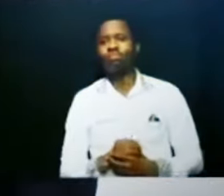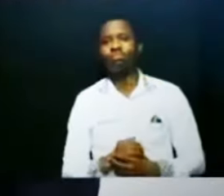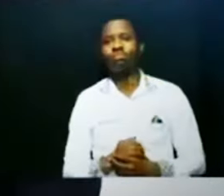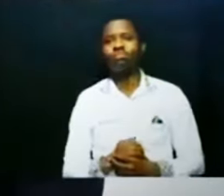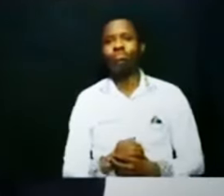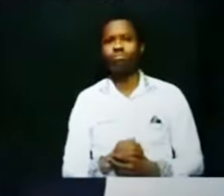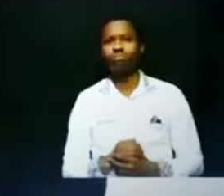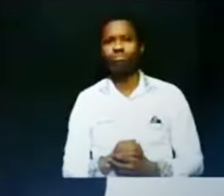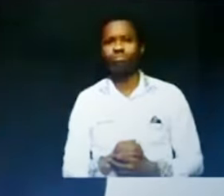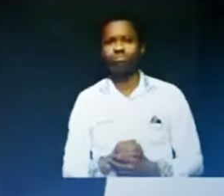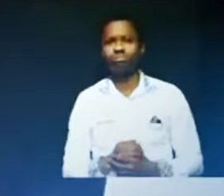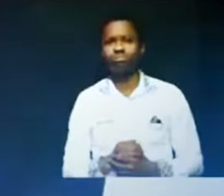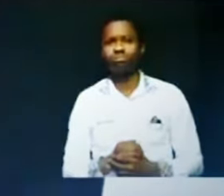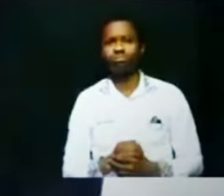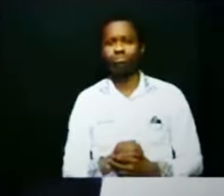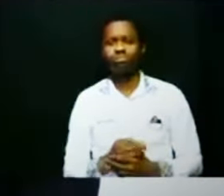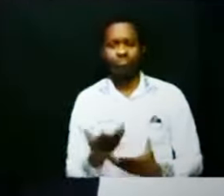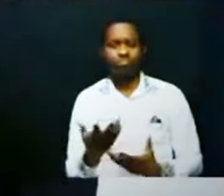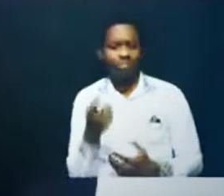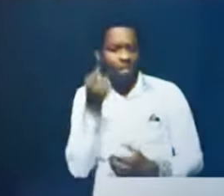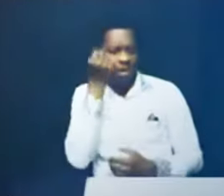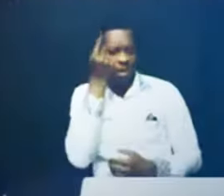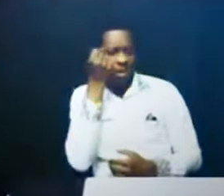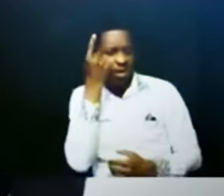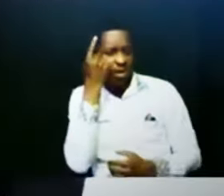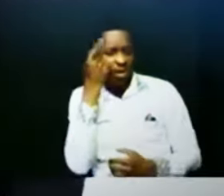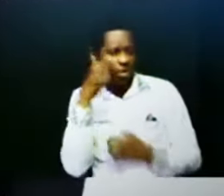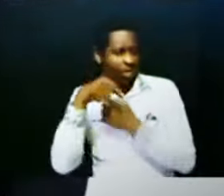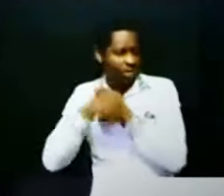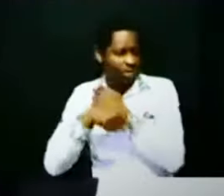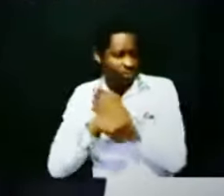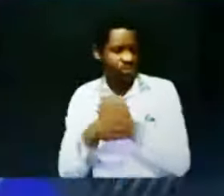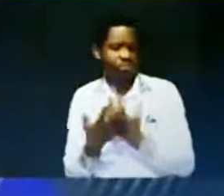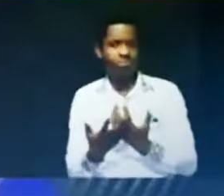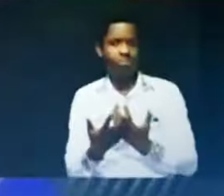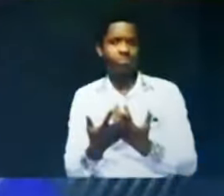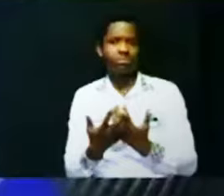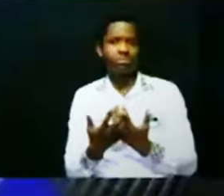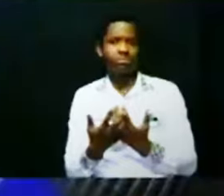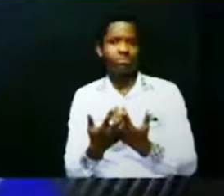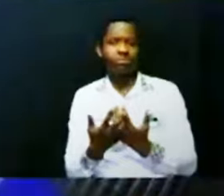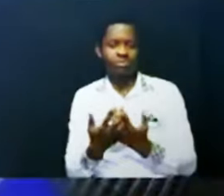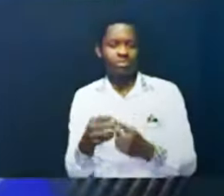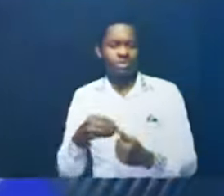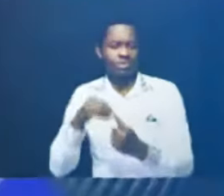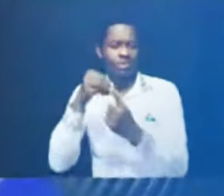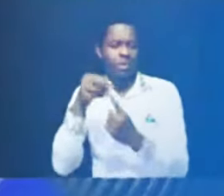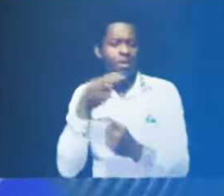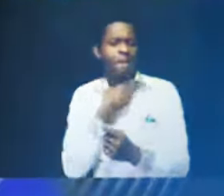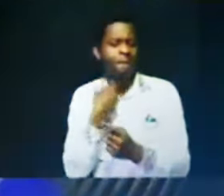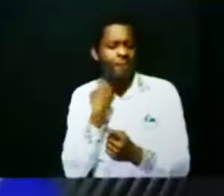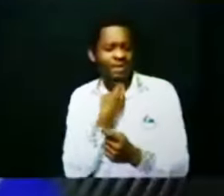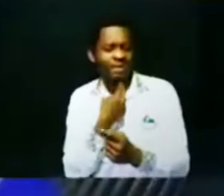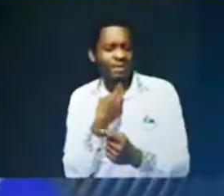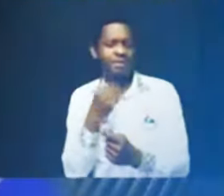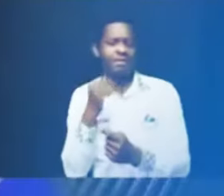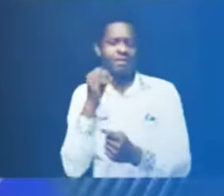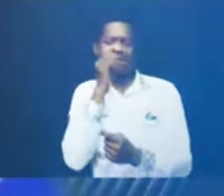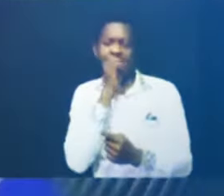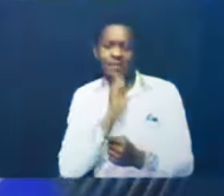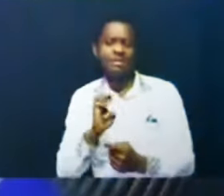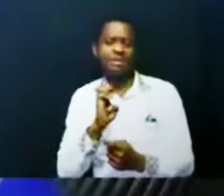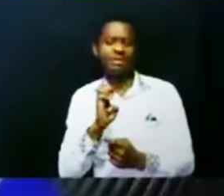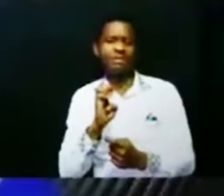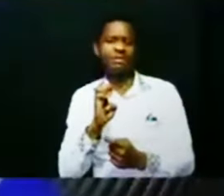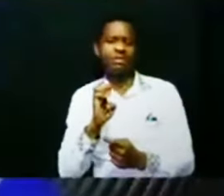I'm sure you are processing it. Especially pastors and elders. Don't